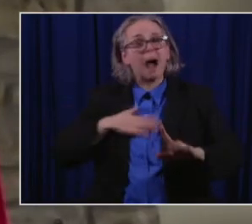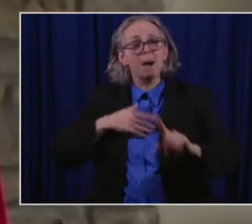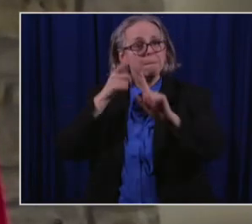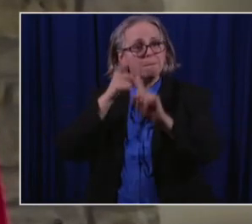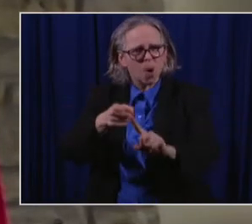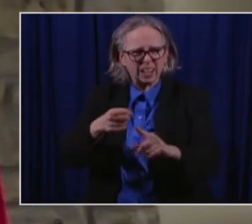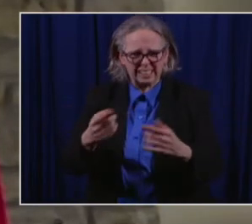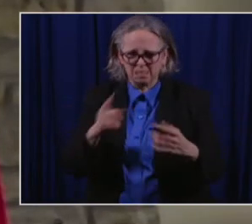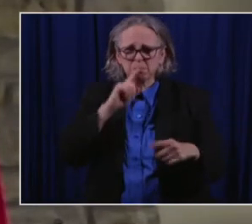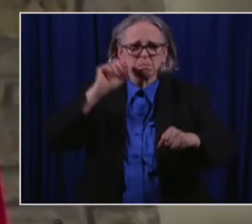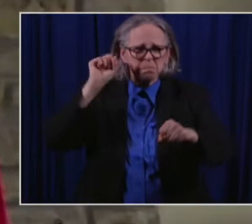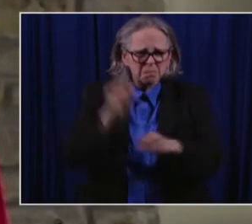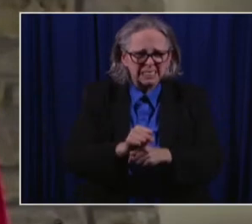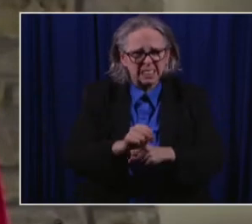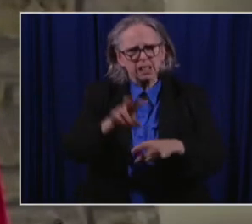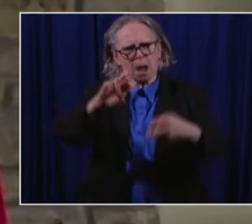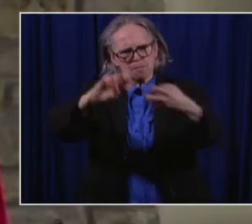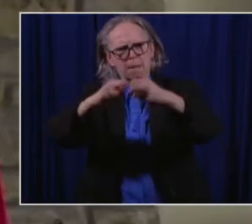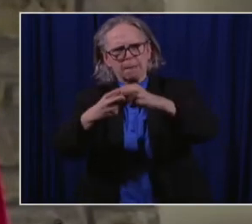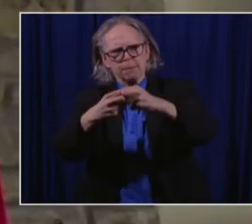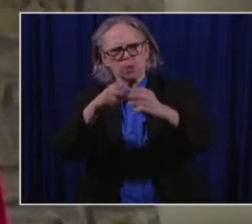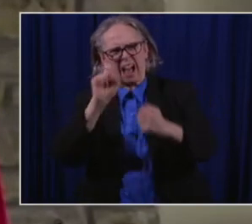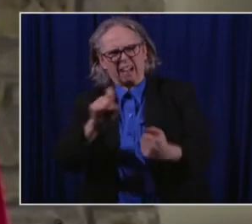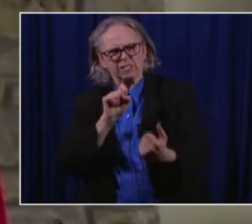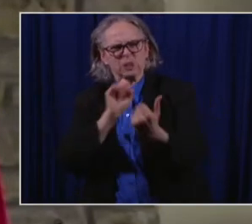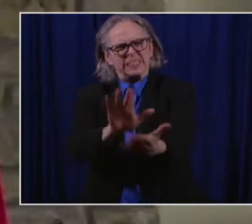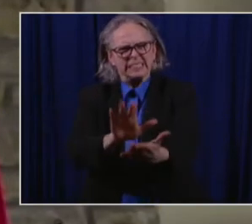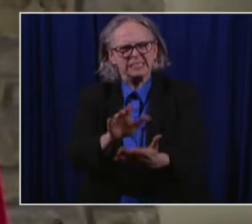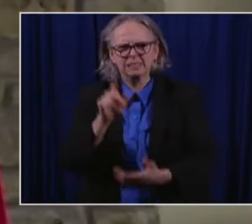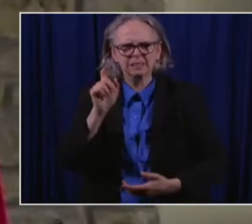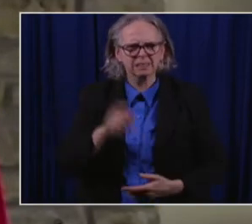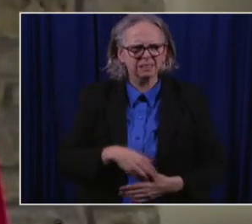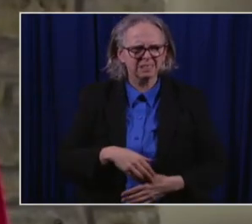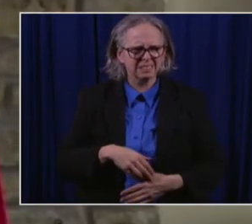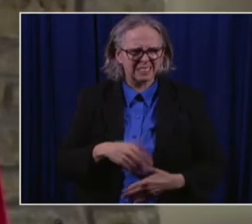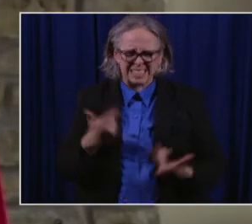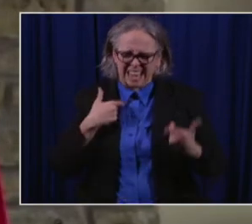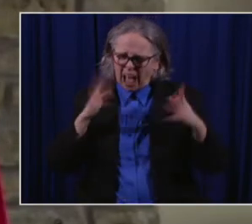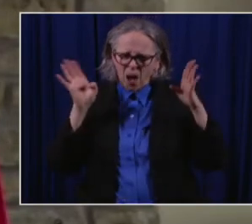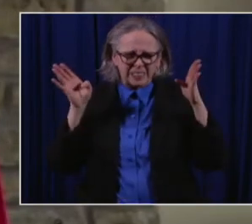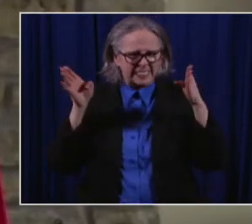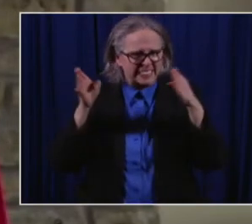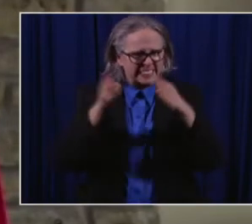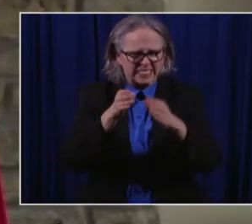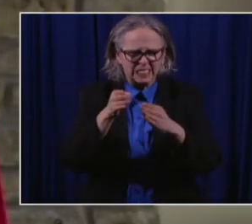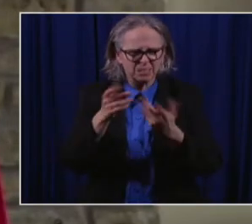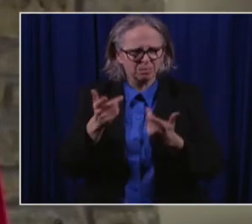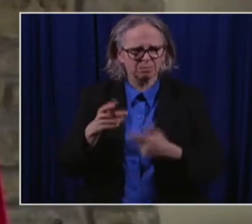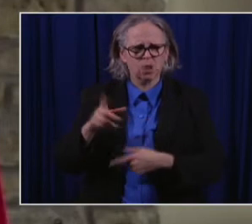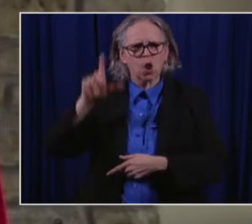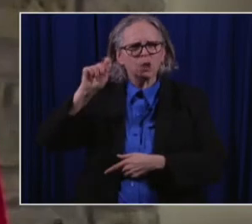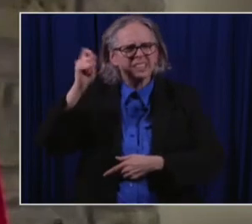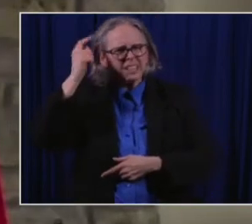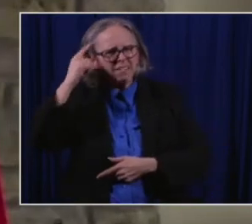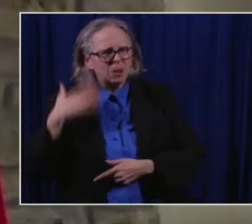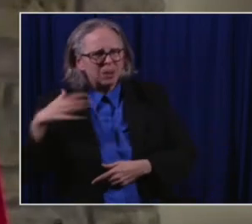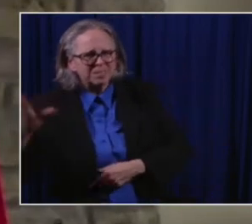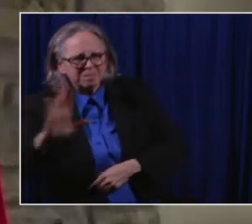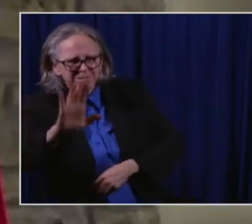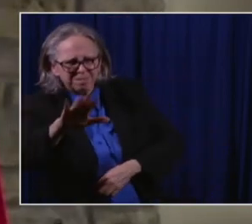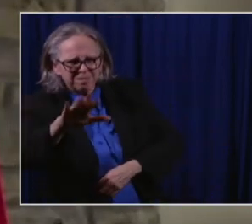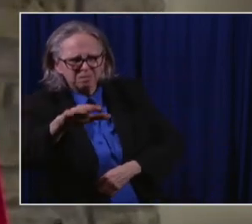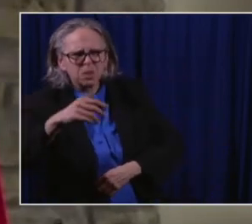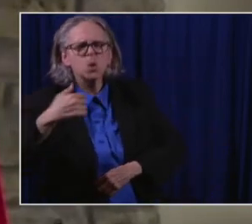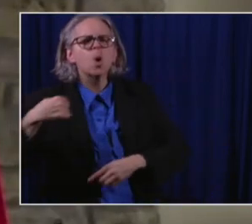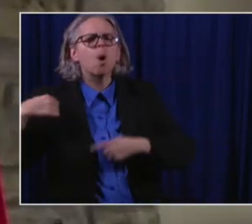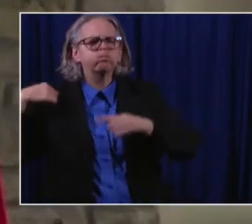that we are in fact focused on. Yeah, we've put some money into this through CARES Act dollars